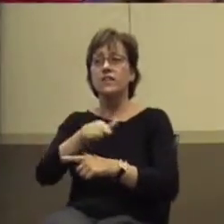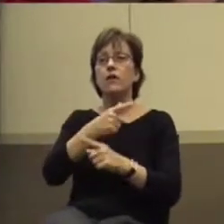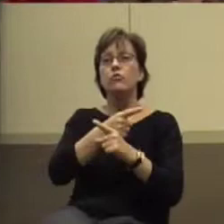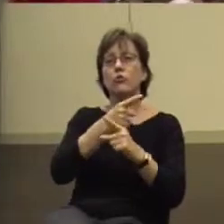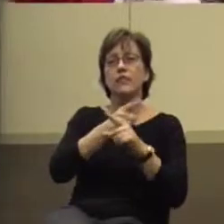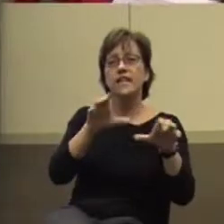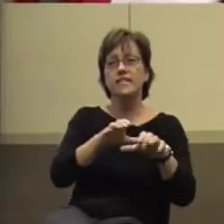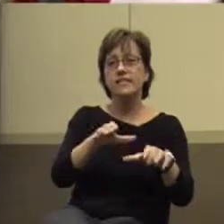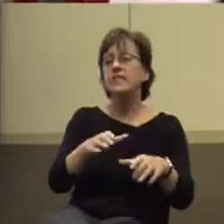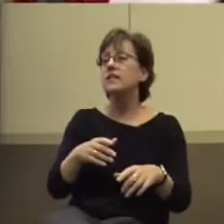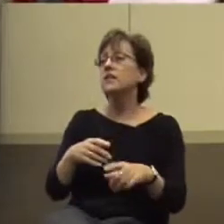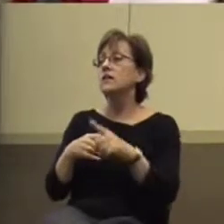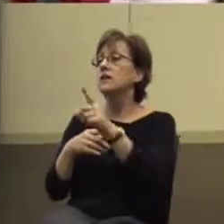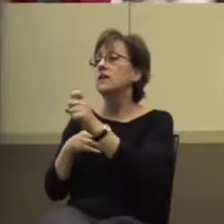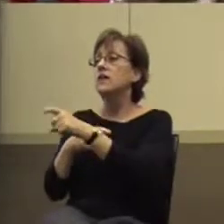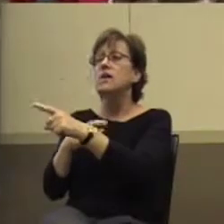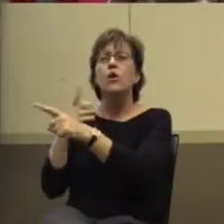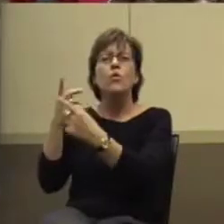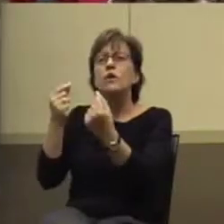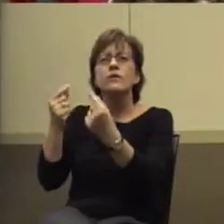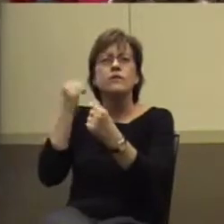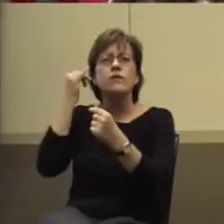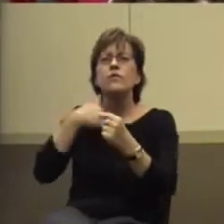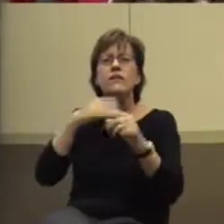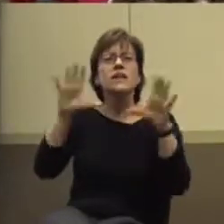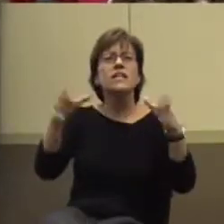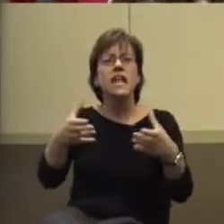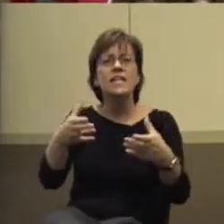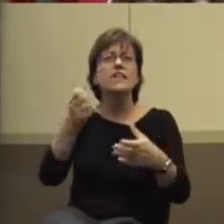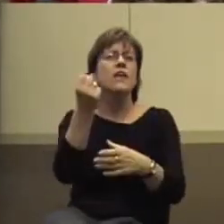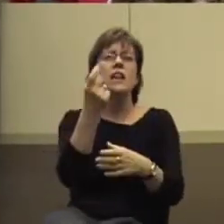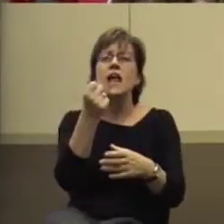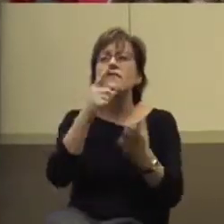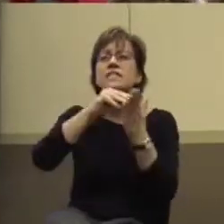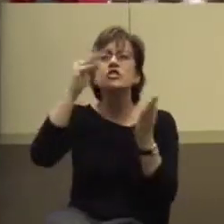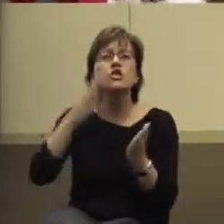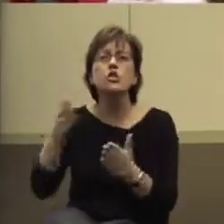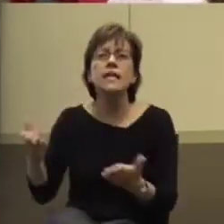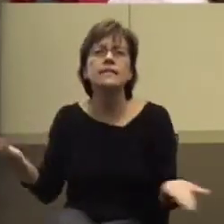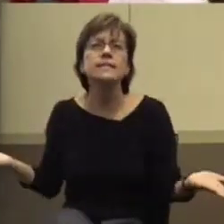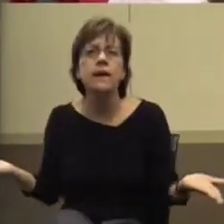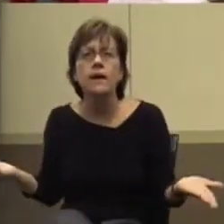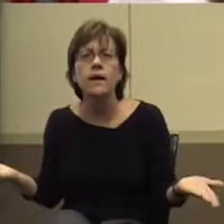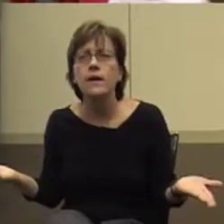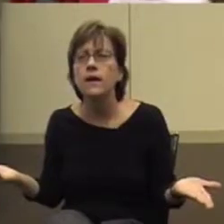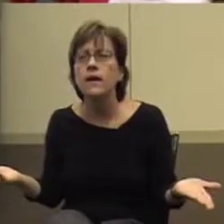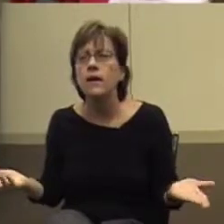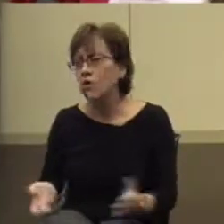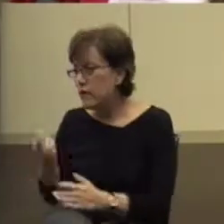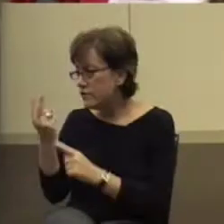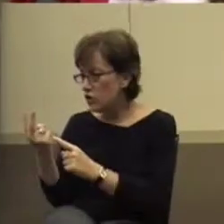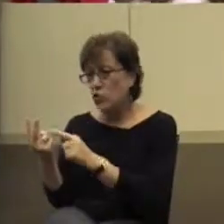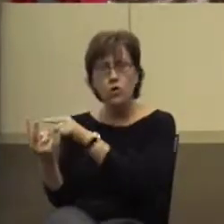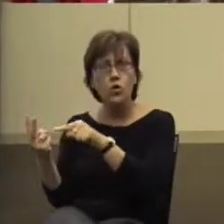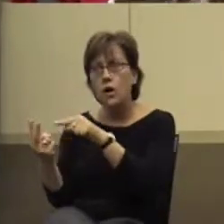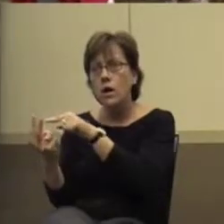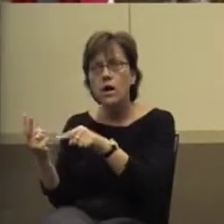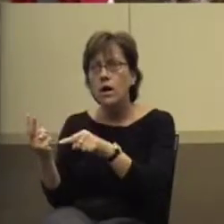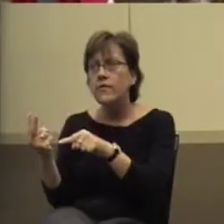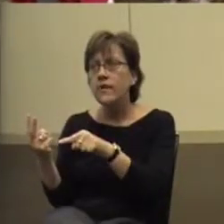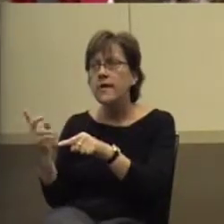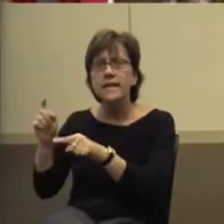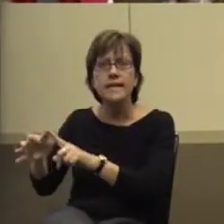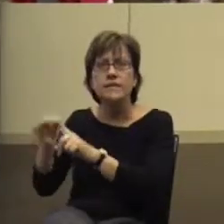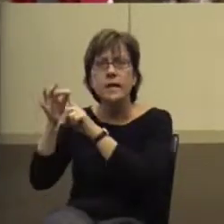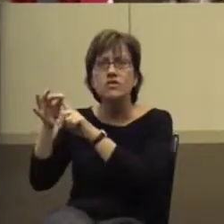reality, what do we do when we have a class of 11? And that's my question. Then we have students that need this